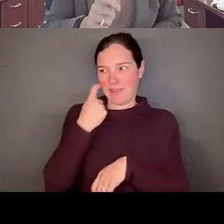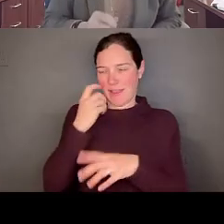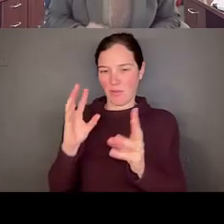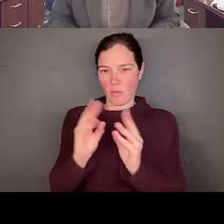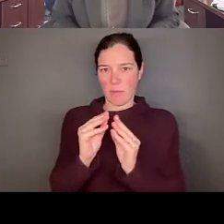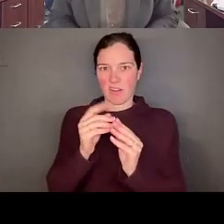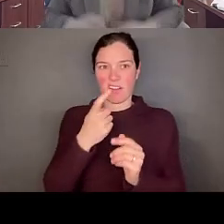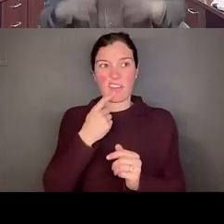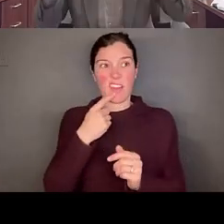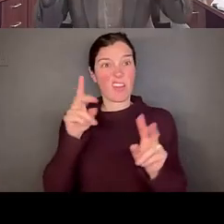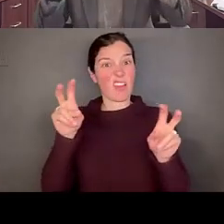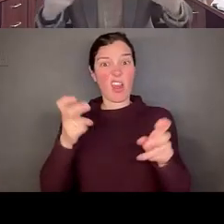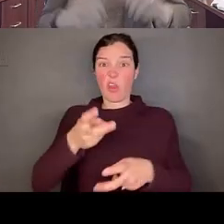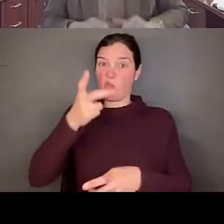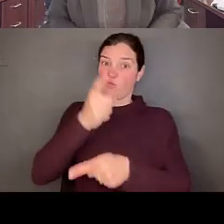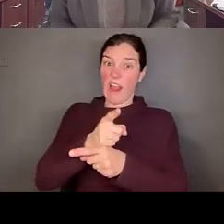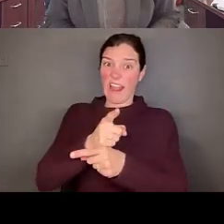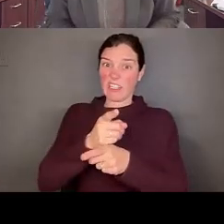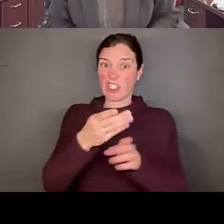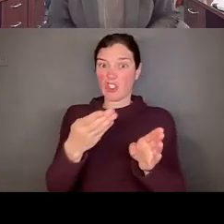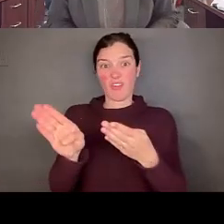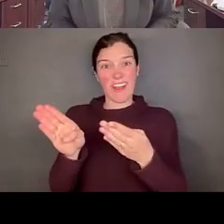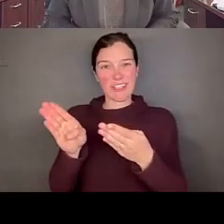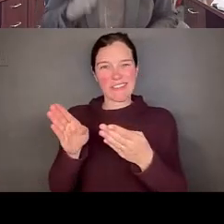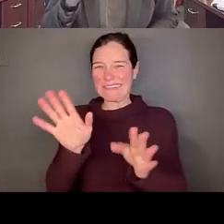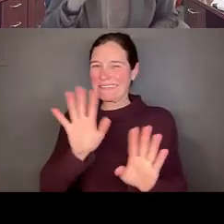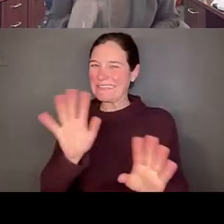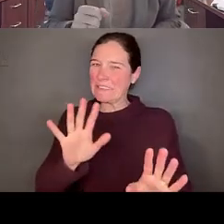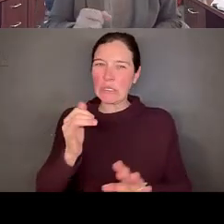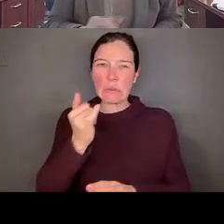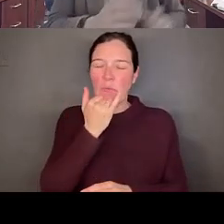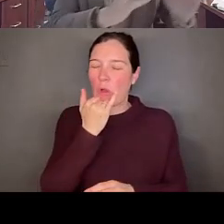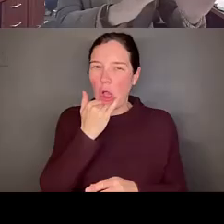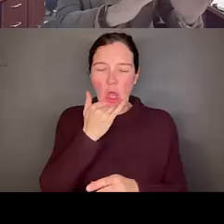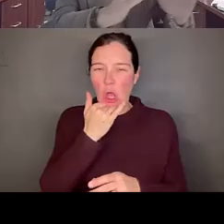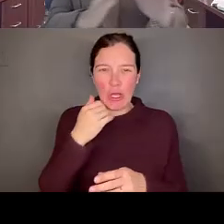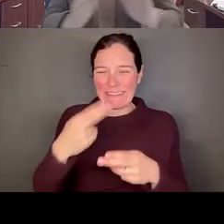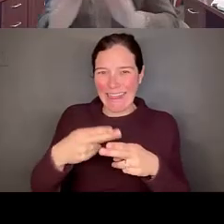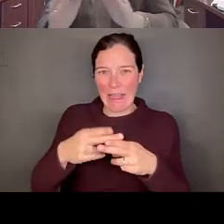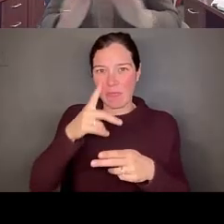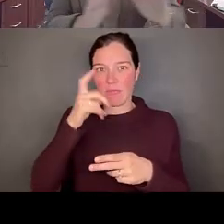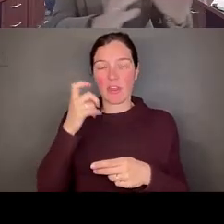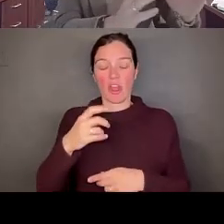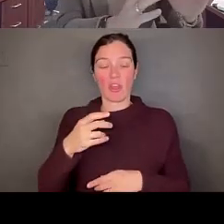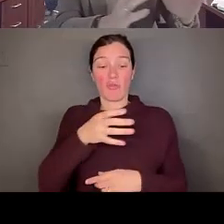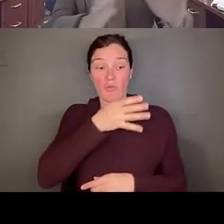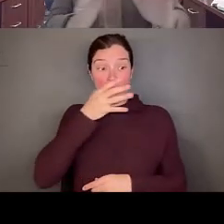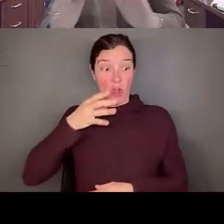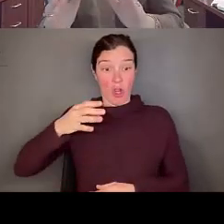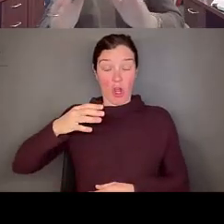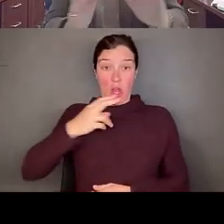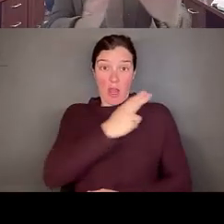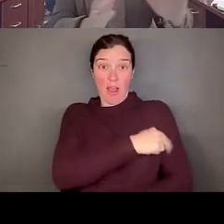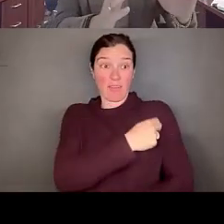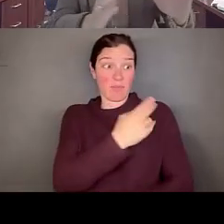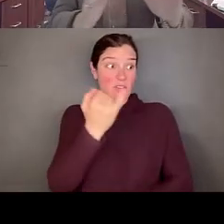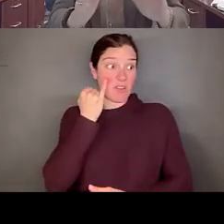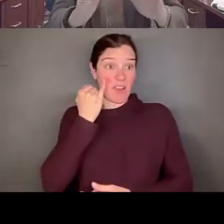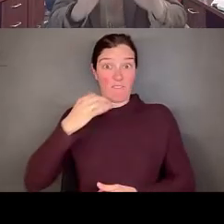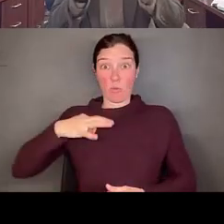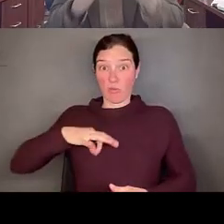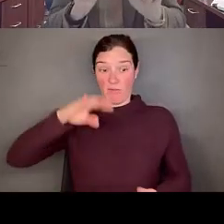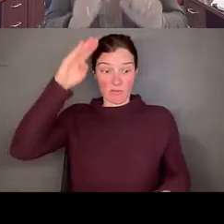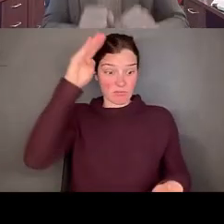the right direction isn't always the right way to categorize this, because rural hospitals, when profits are going the wrong way and prices are